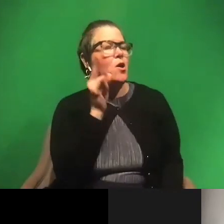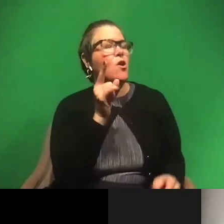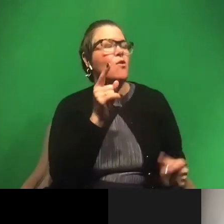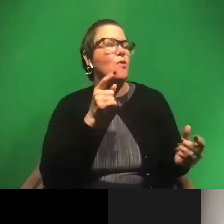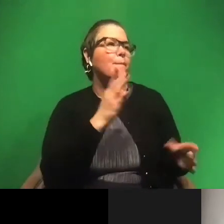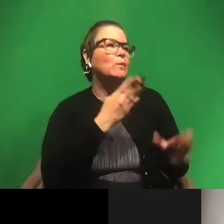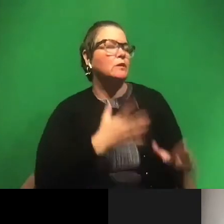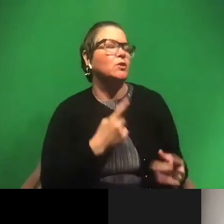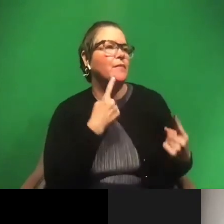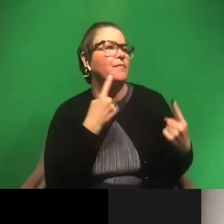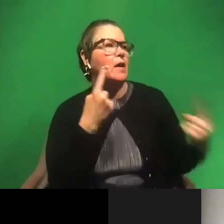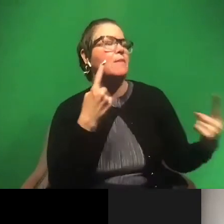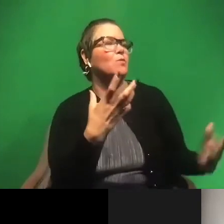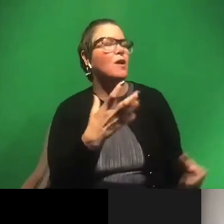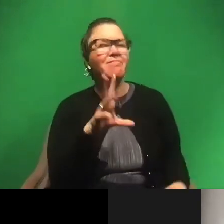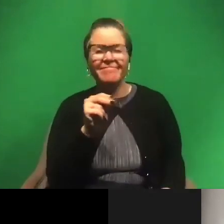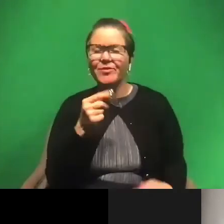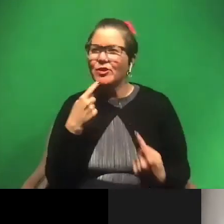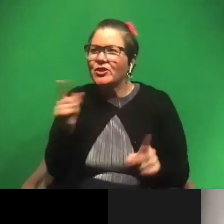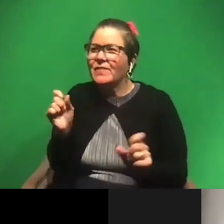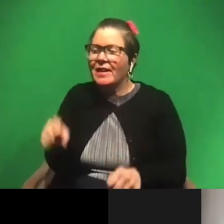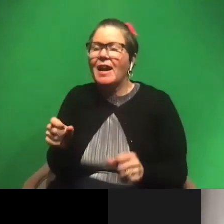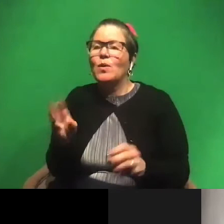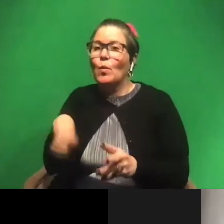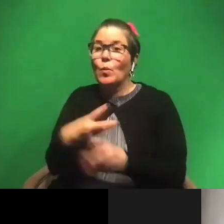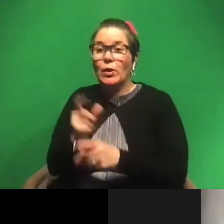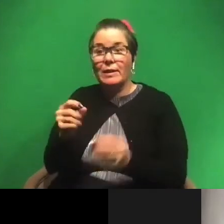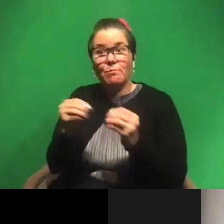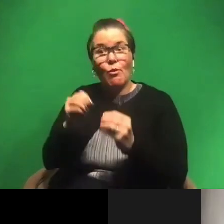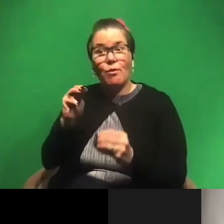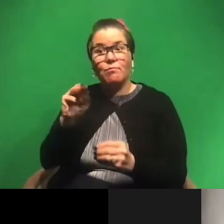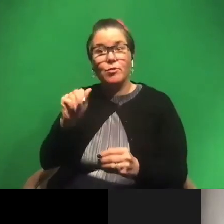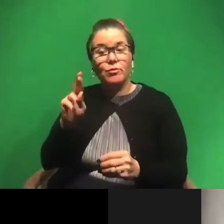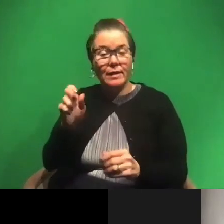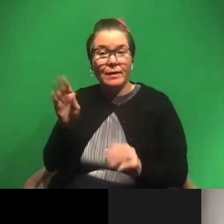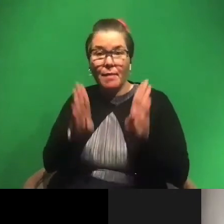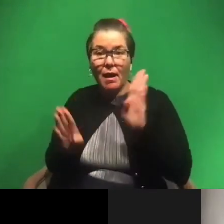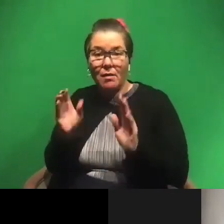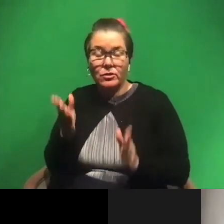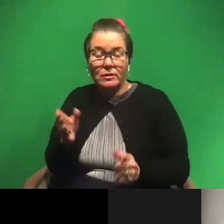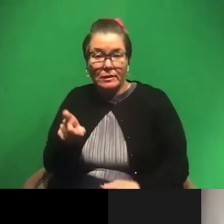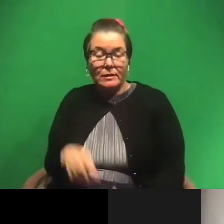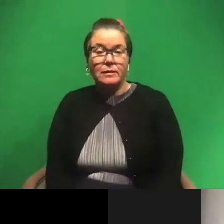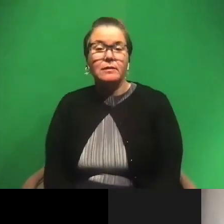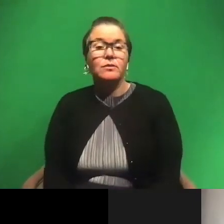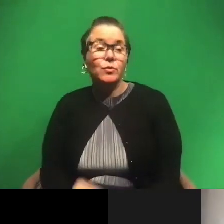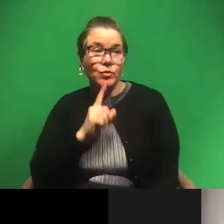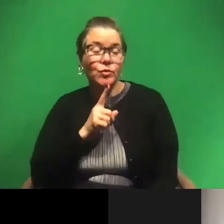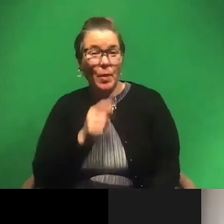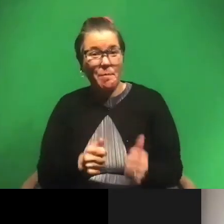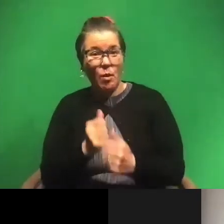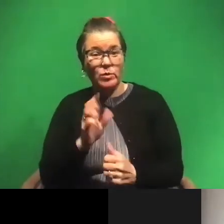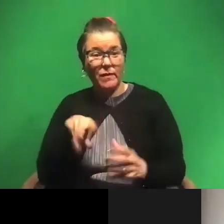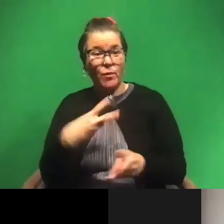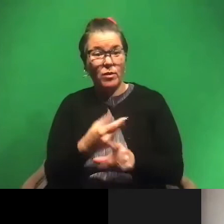achievable. It is doable. And the world needs marine biologists, for sure. We do. We need them. And most of the world is ocean, so I'm just saying,